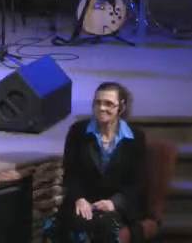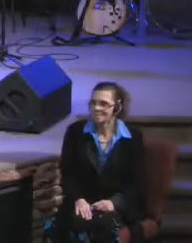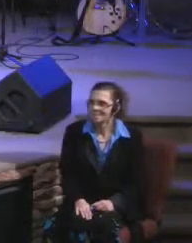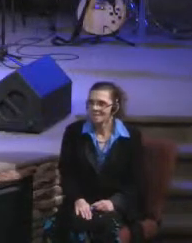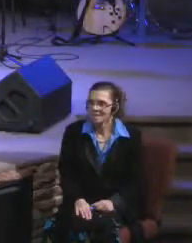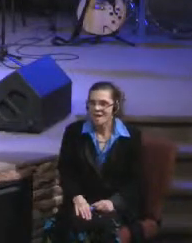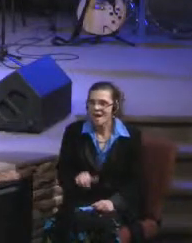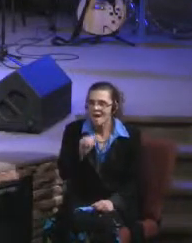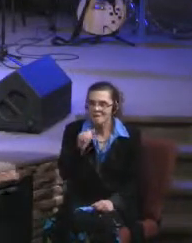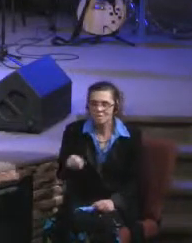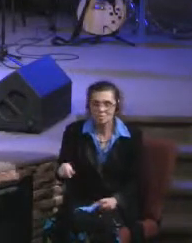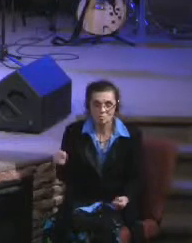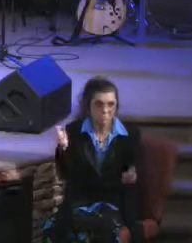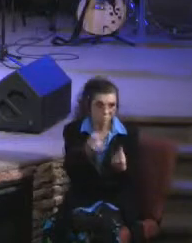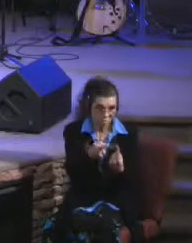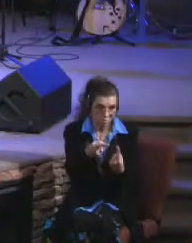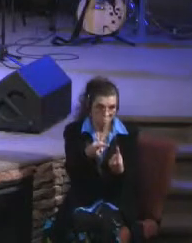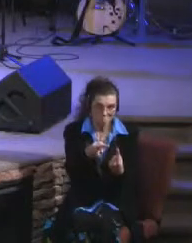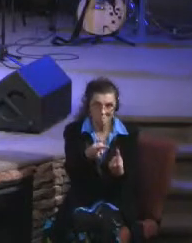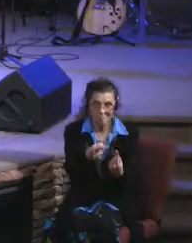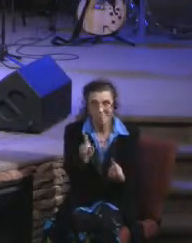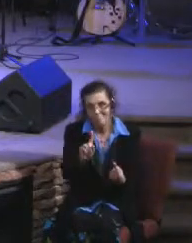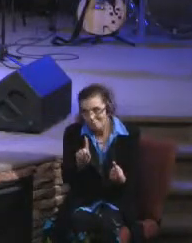I don't do it to the point where